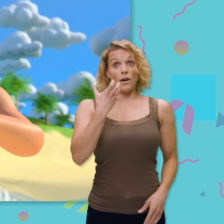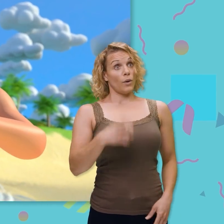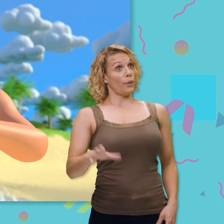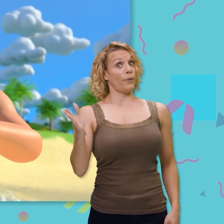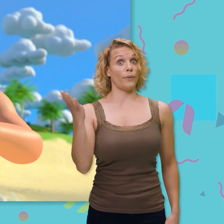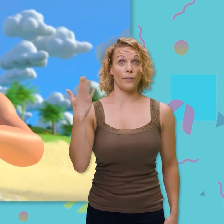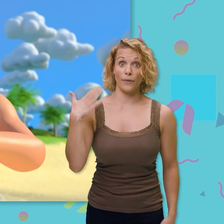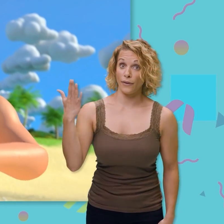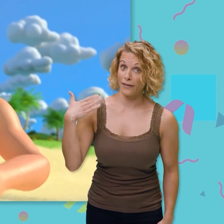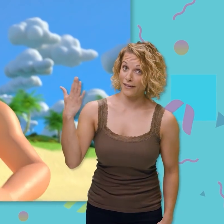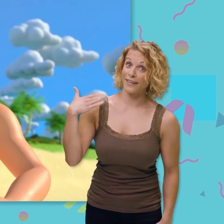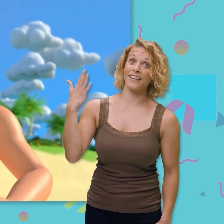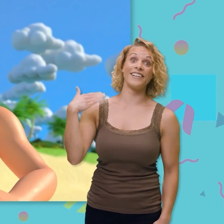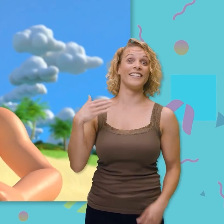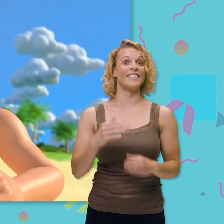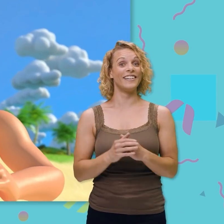Today is hot, so